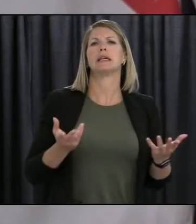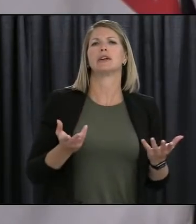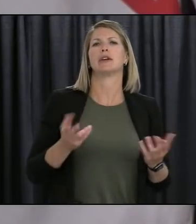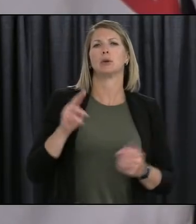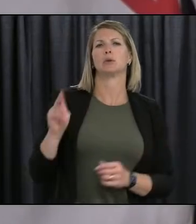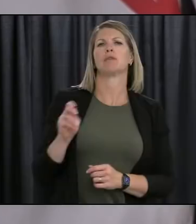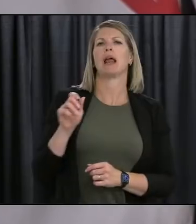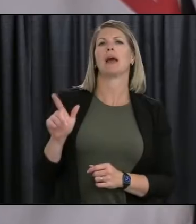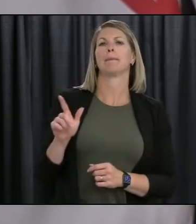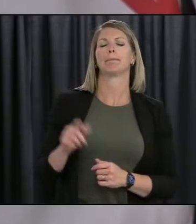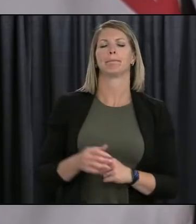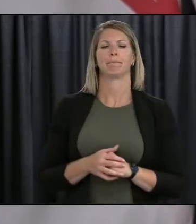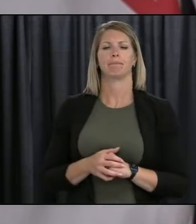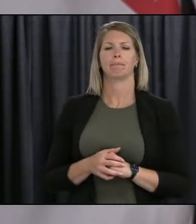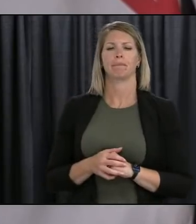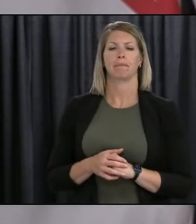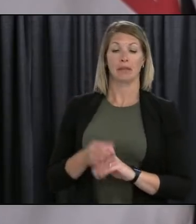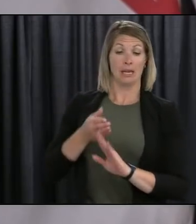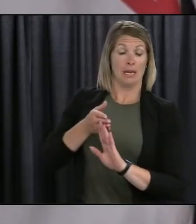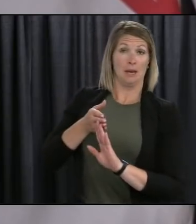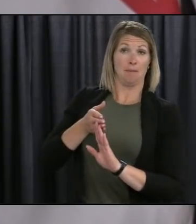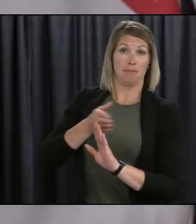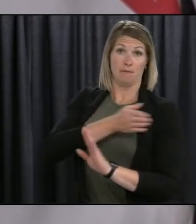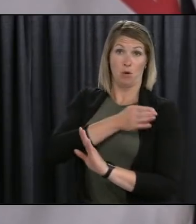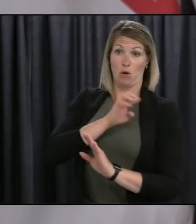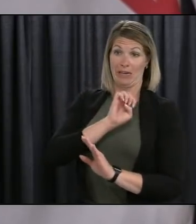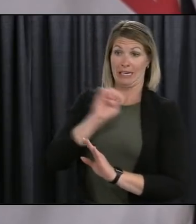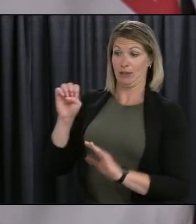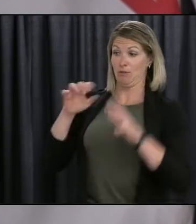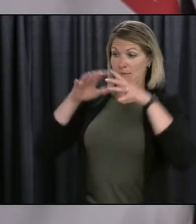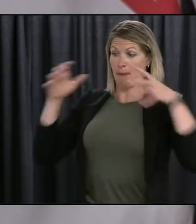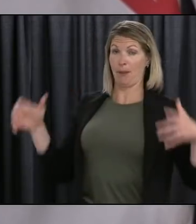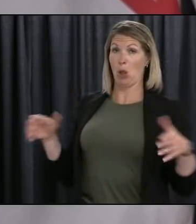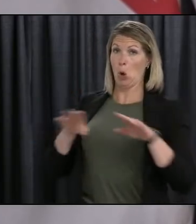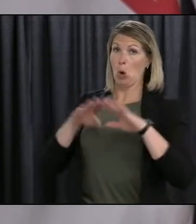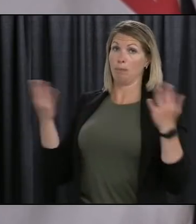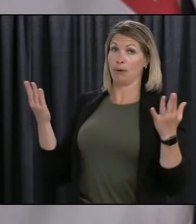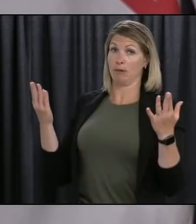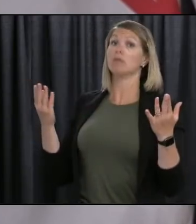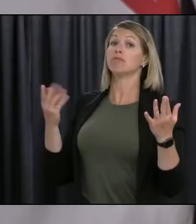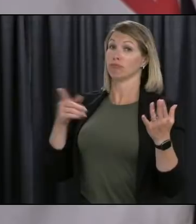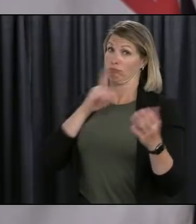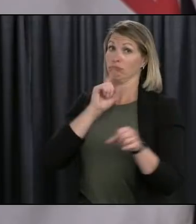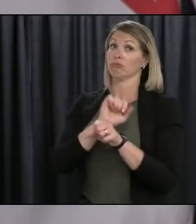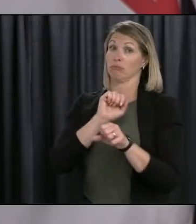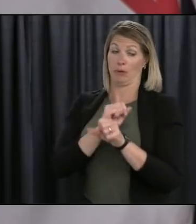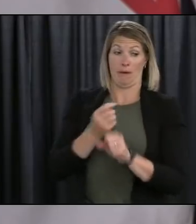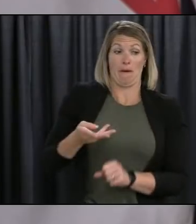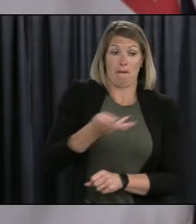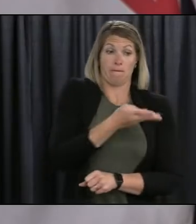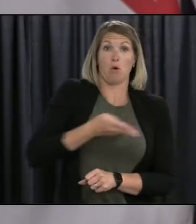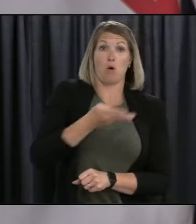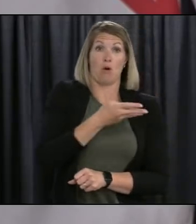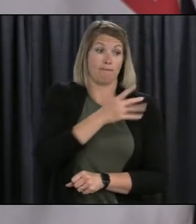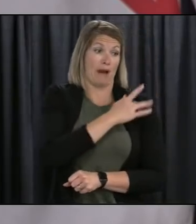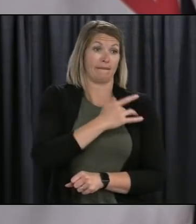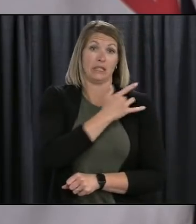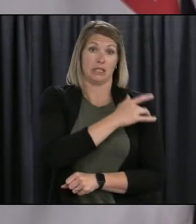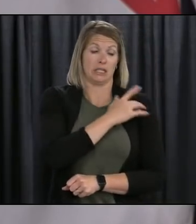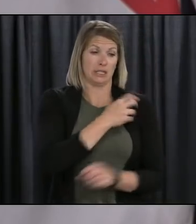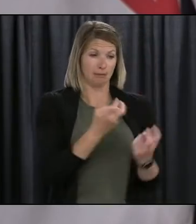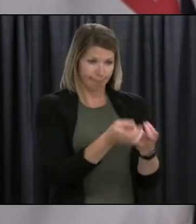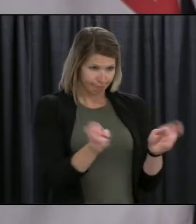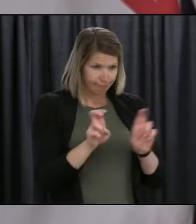say, the Chief Medical Officers of Health sat down to discuss the Atlantic bubble and what that would look like. What